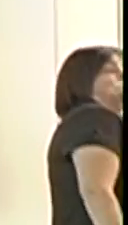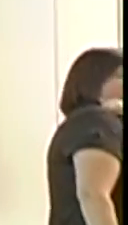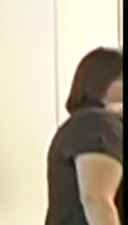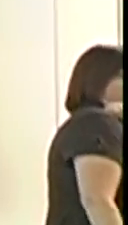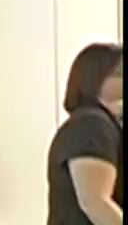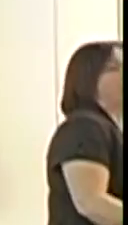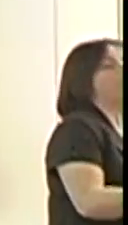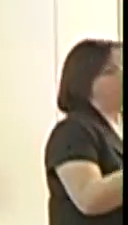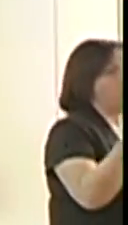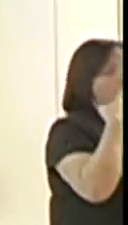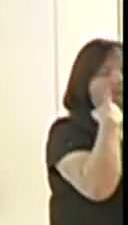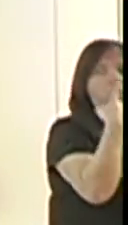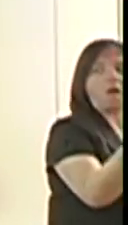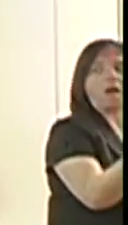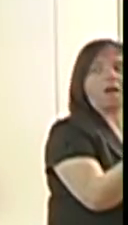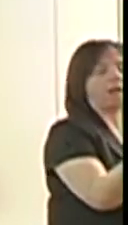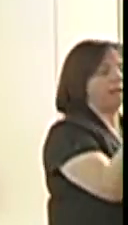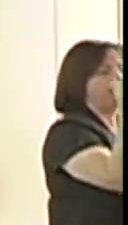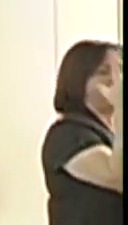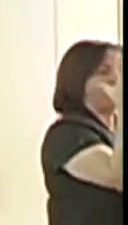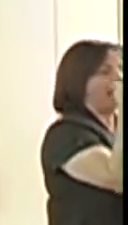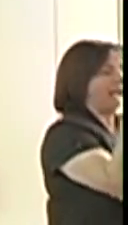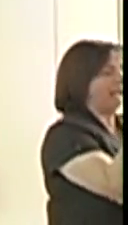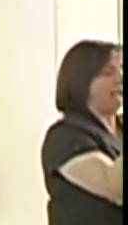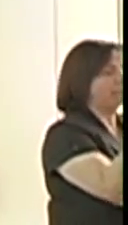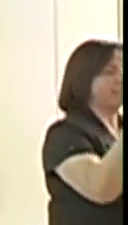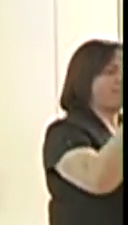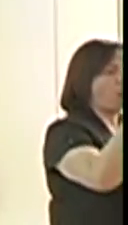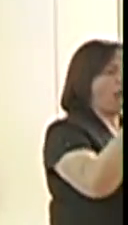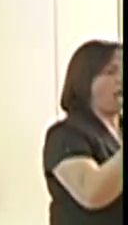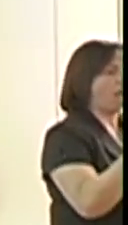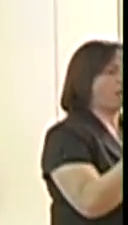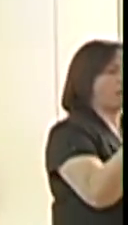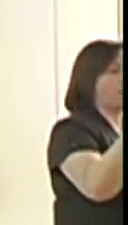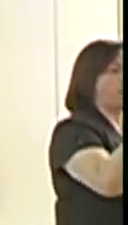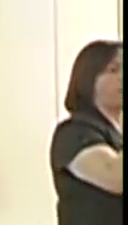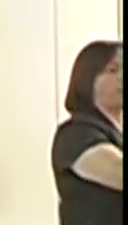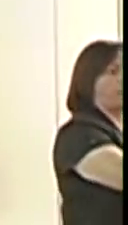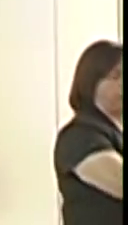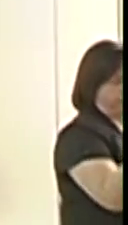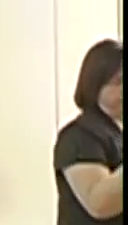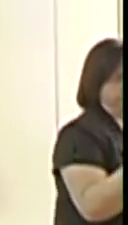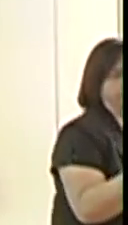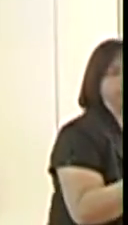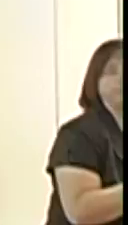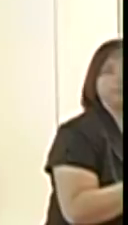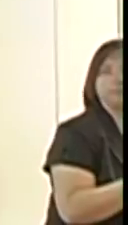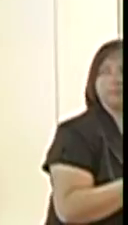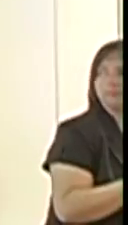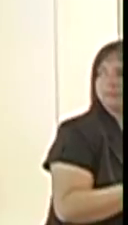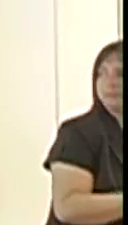trying to sign the ASL sign kite at 15 months.